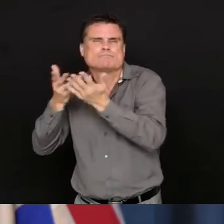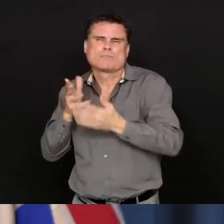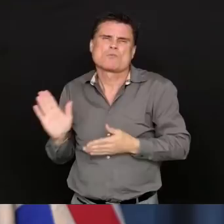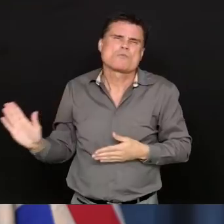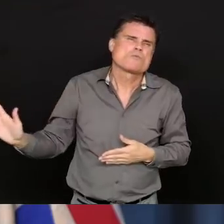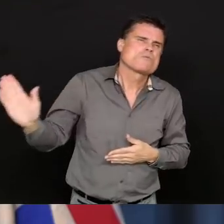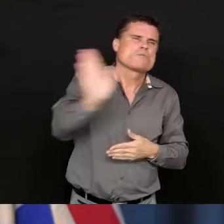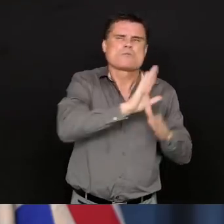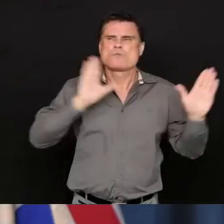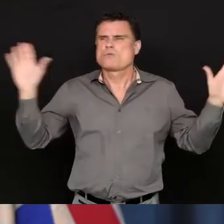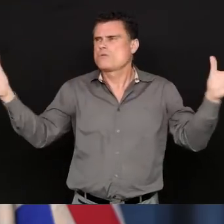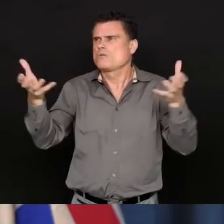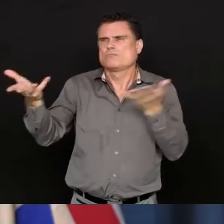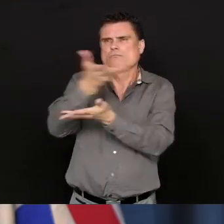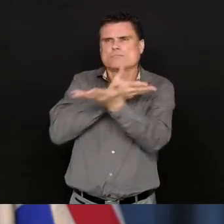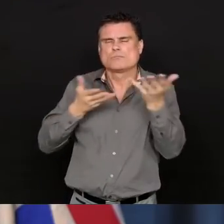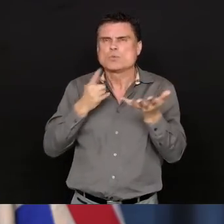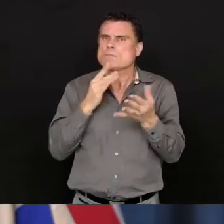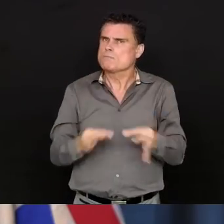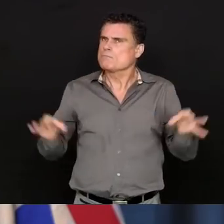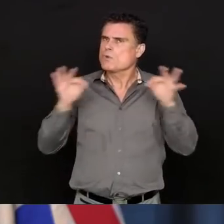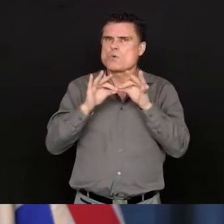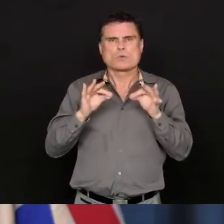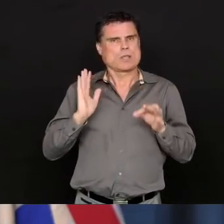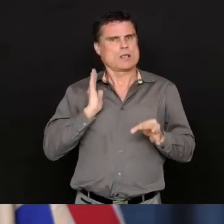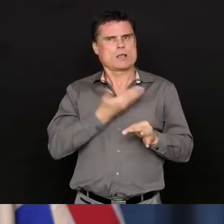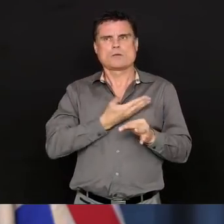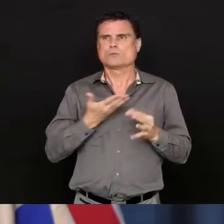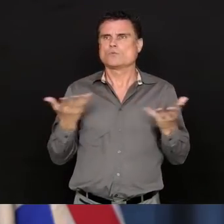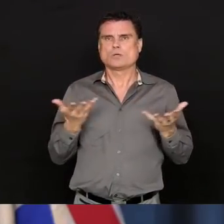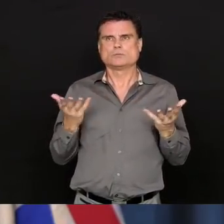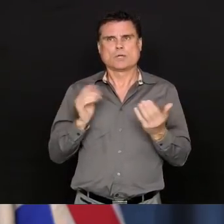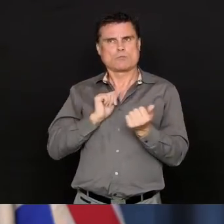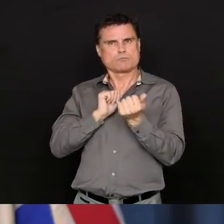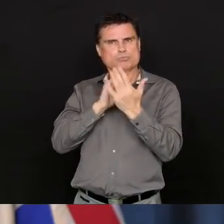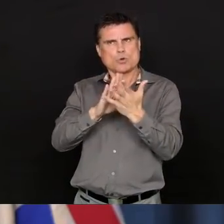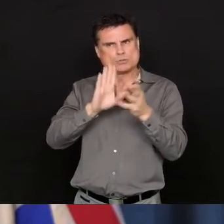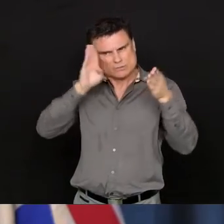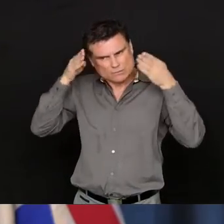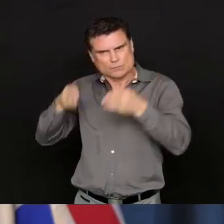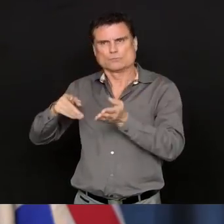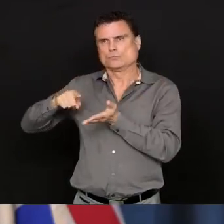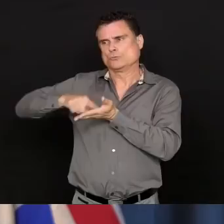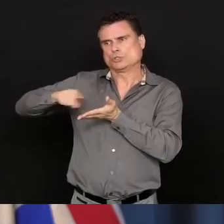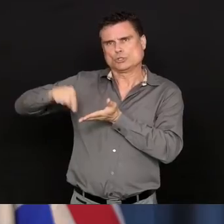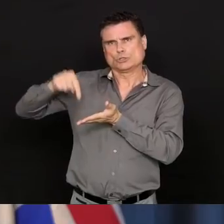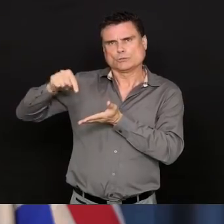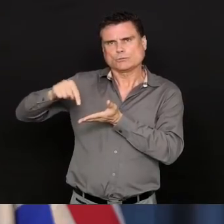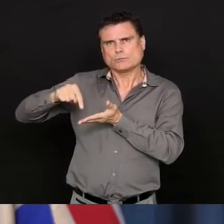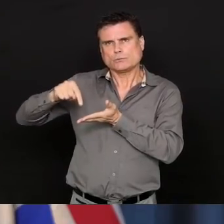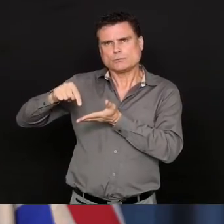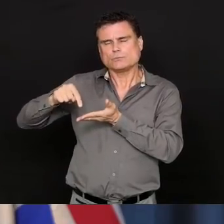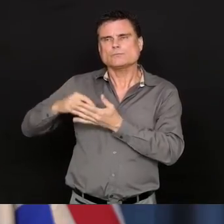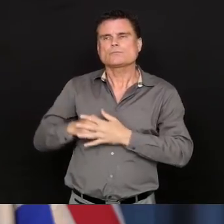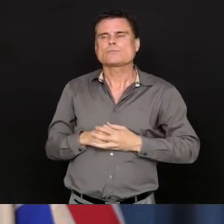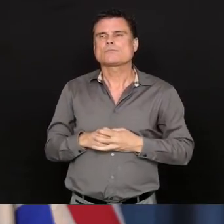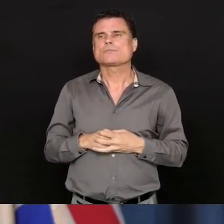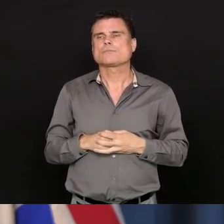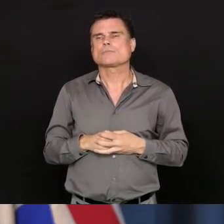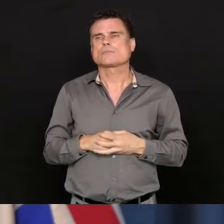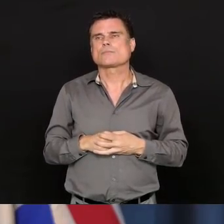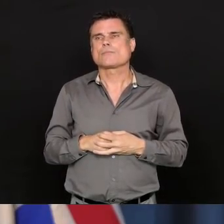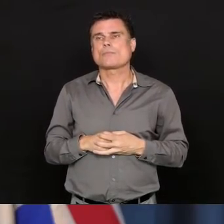to help us get through this first wave of COVID-19 and to help ensure that we know what to do and how we can do